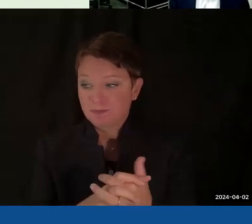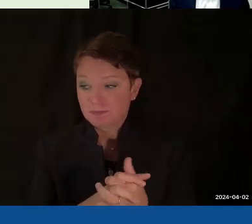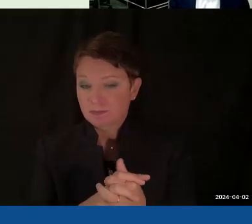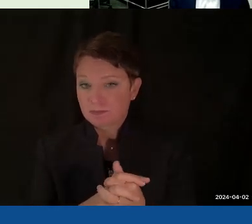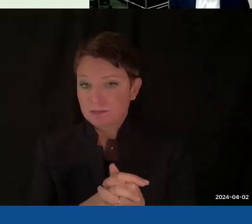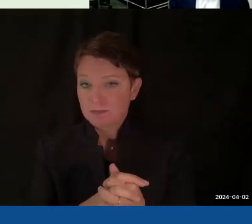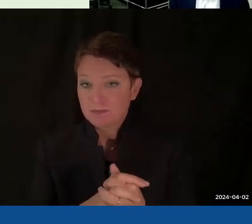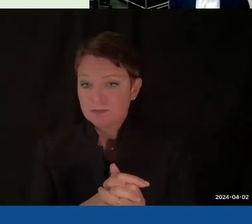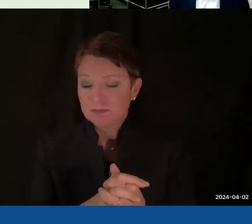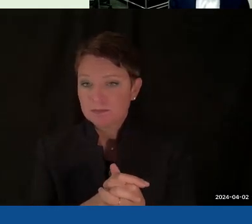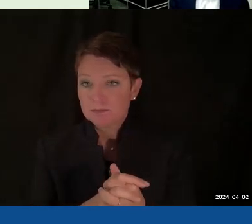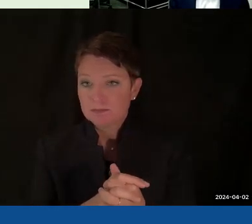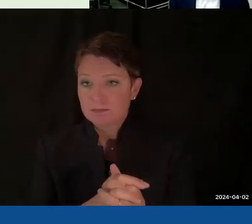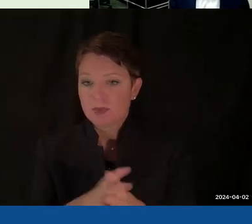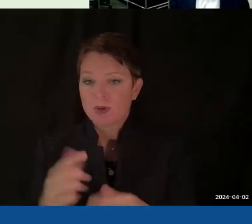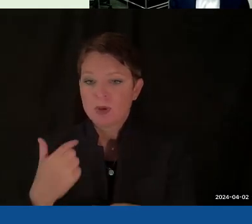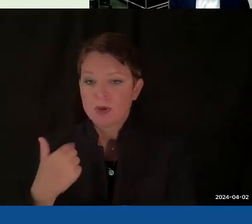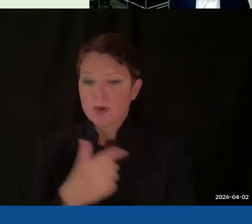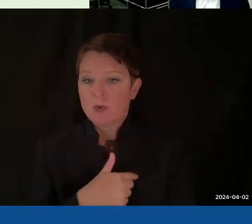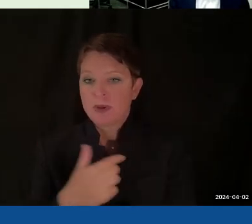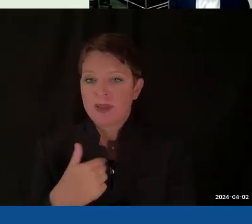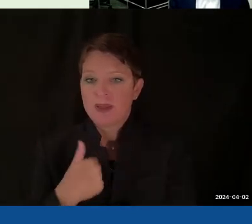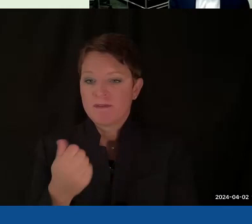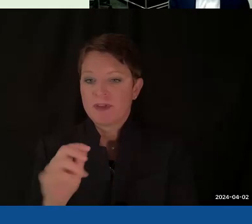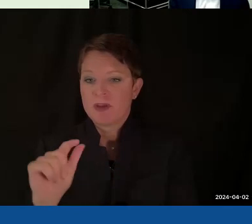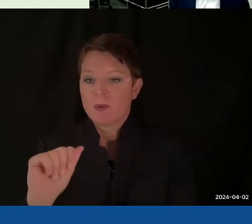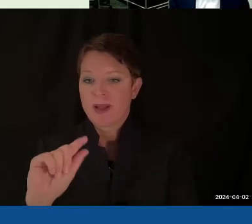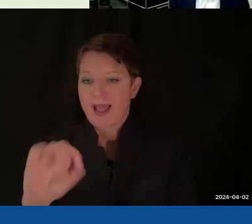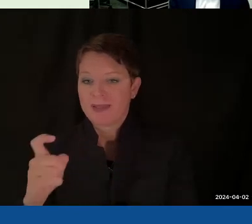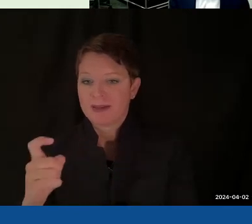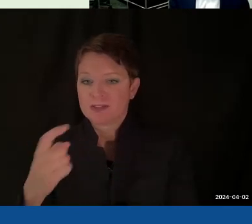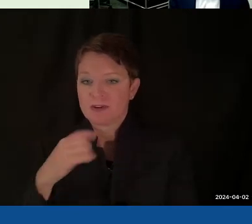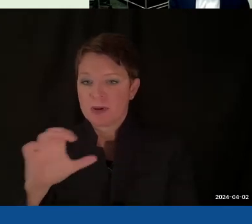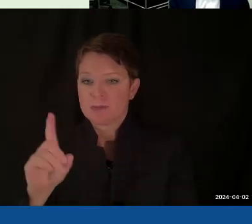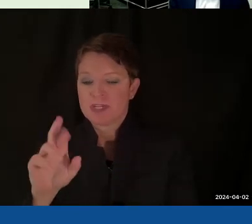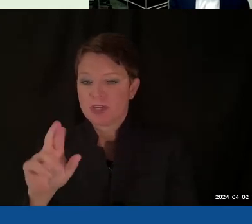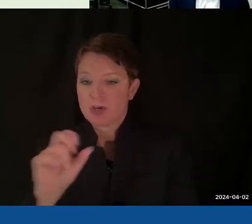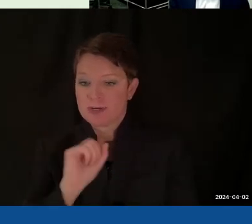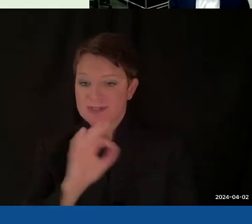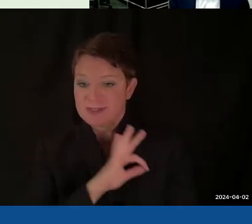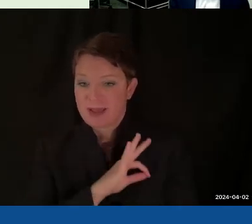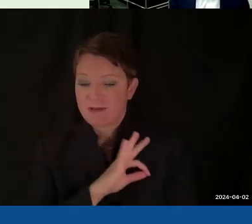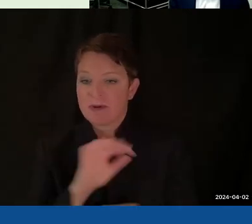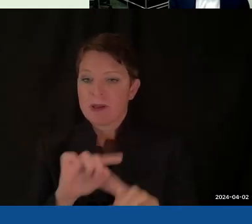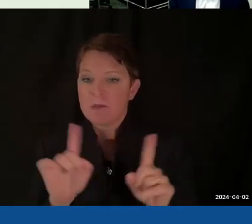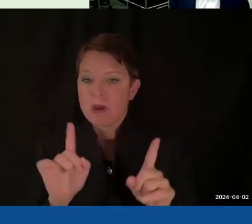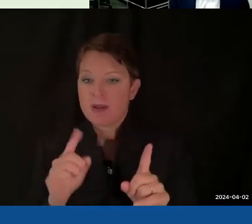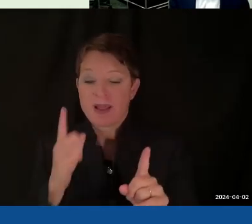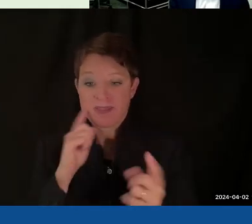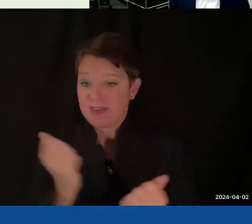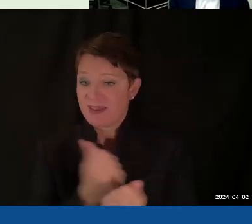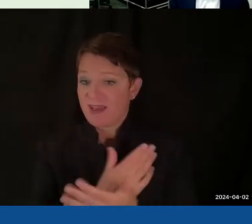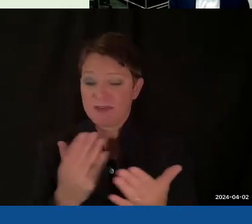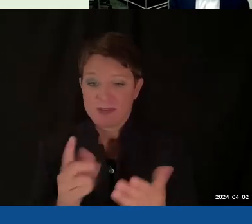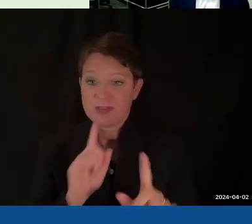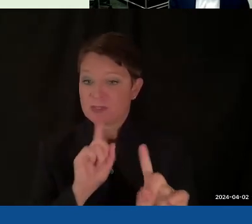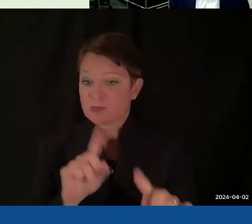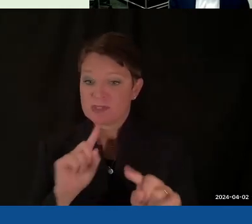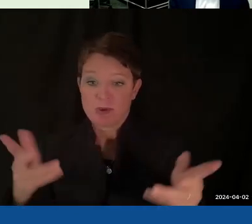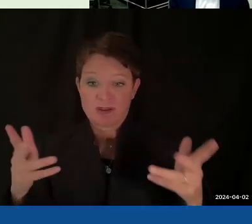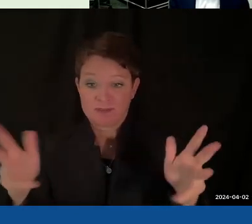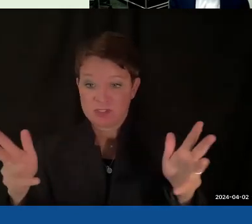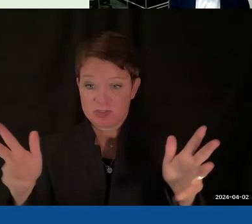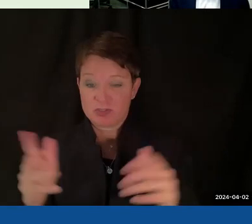We've got a couple Alexes, but if you're asking Alex from CDR staff, I believe that most everything was responded to.